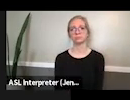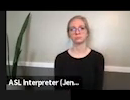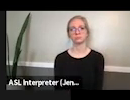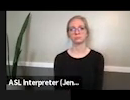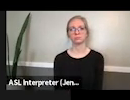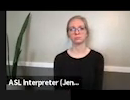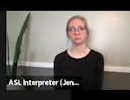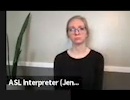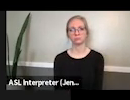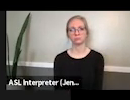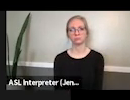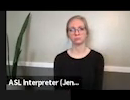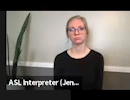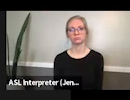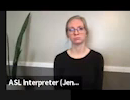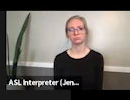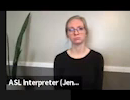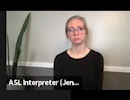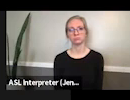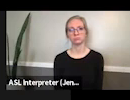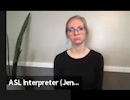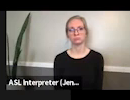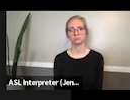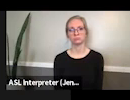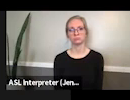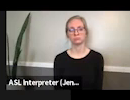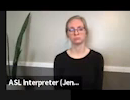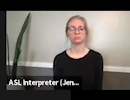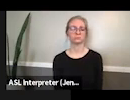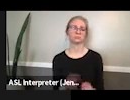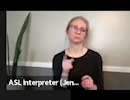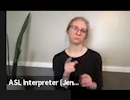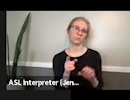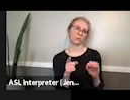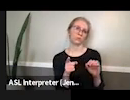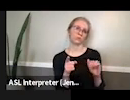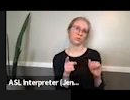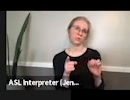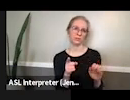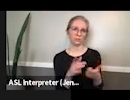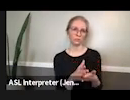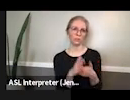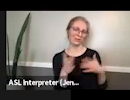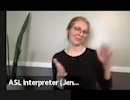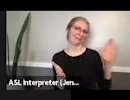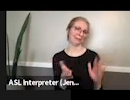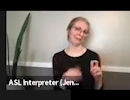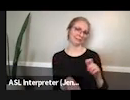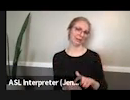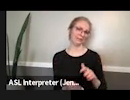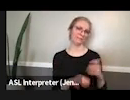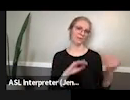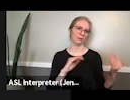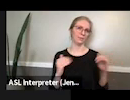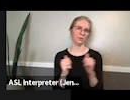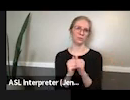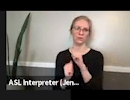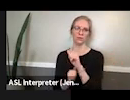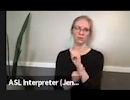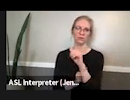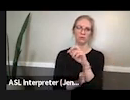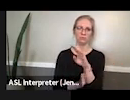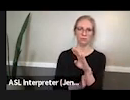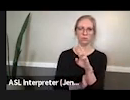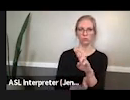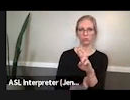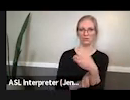The OAE requires less time than the second one. We're going to talk about the AABR next.